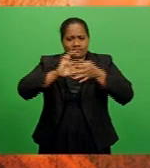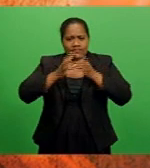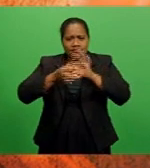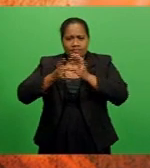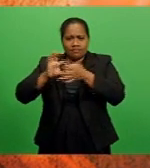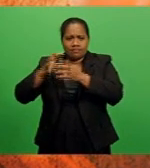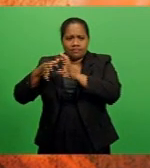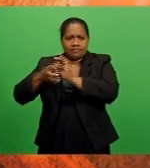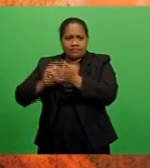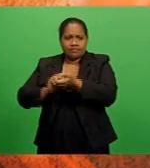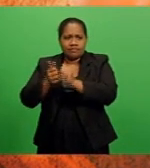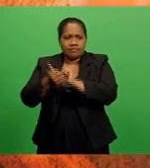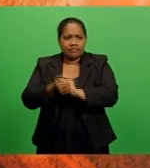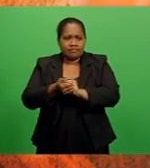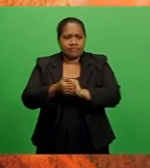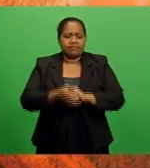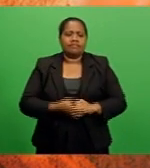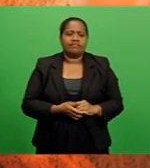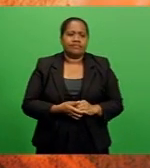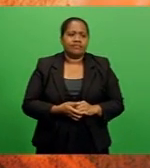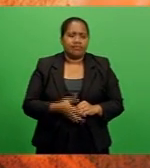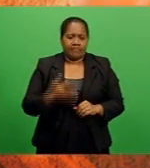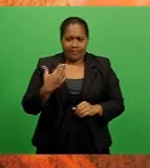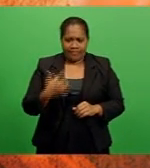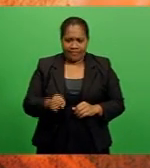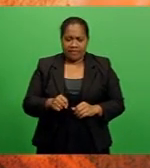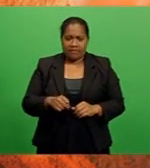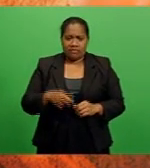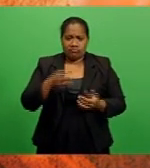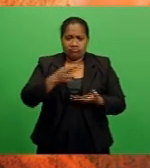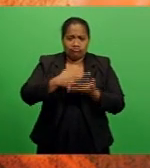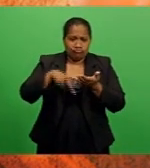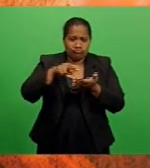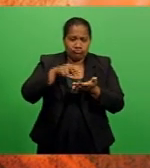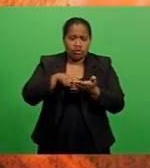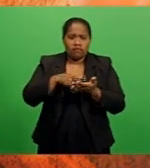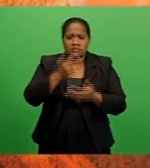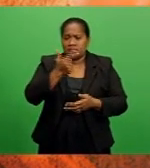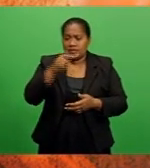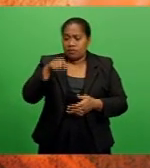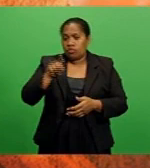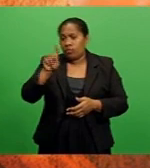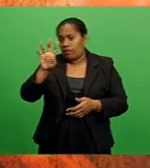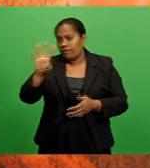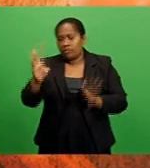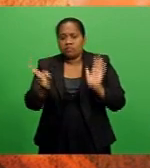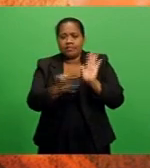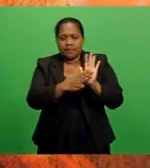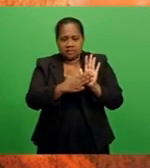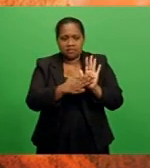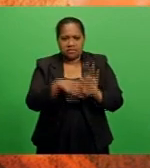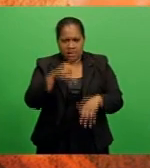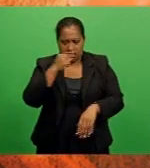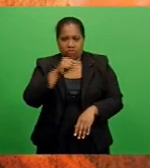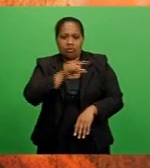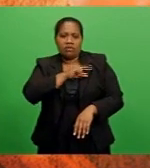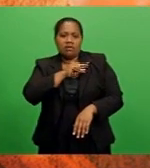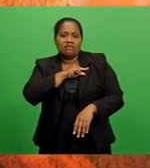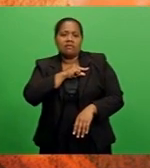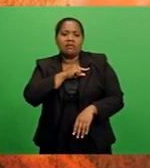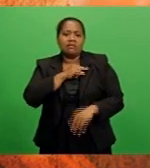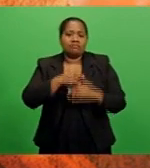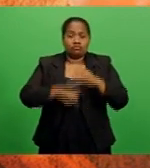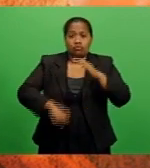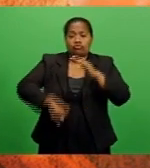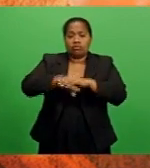merit, the Olympic hopeful will need to jump a record distance of 17.14 meters, or he could also qualify by ranking in the